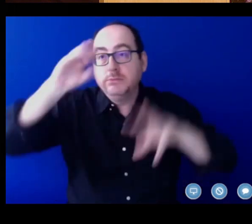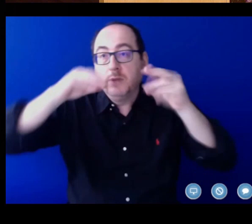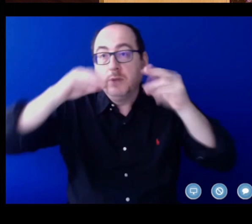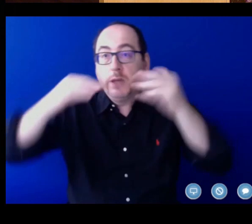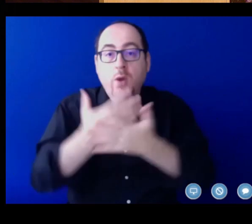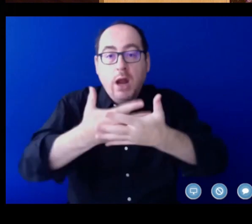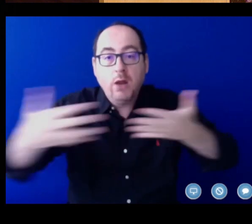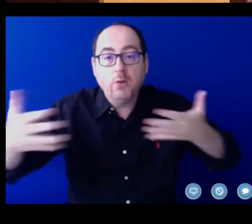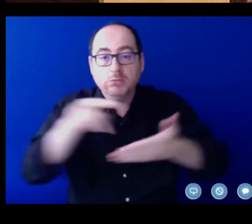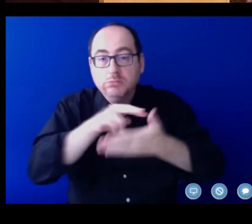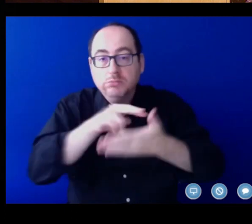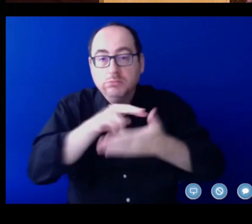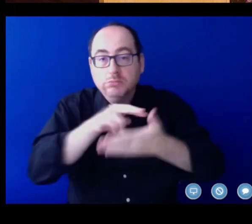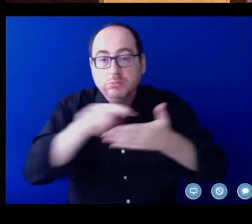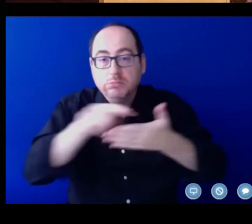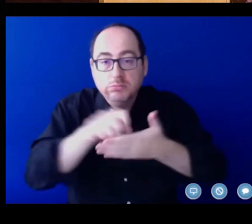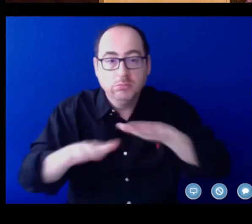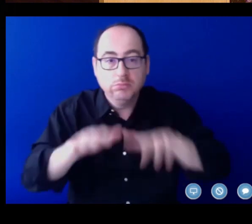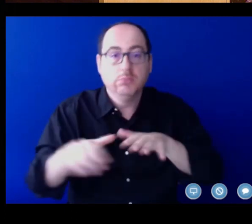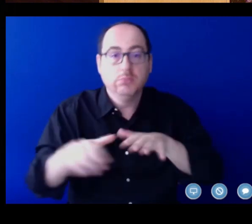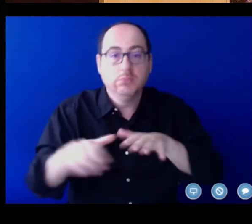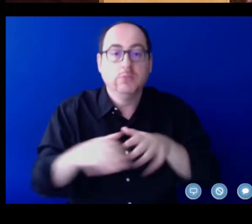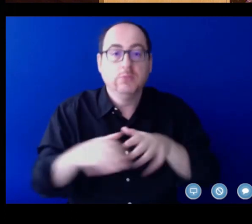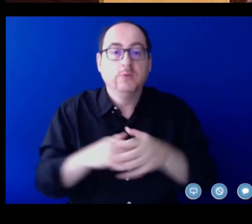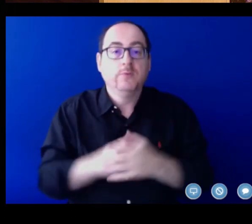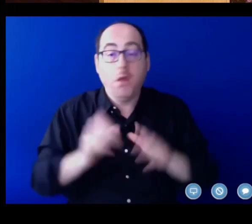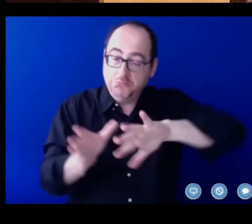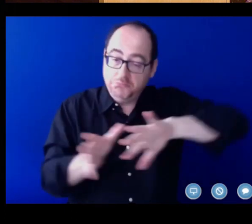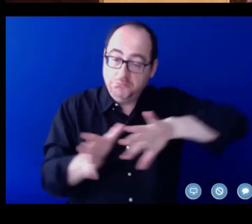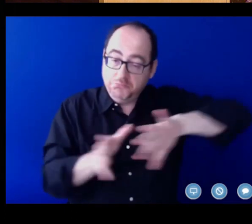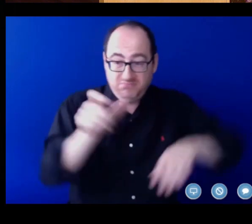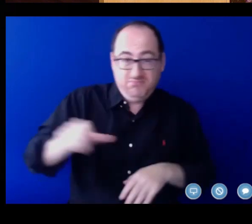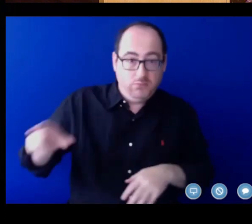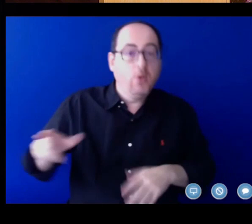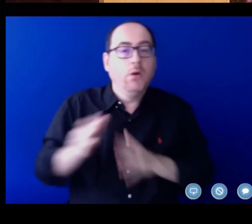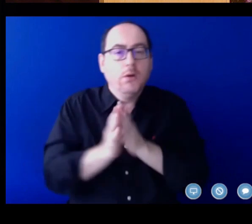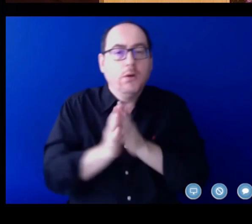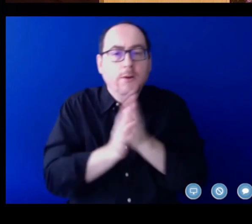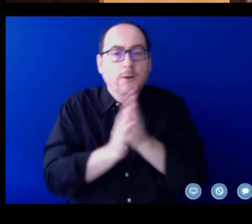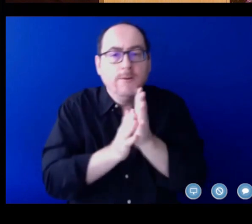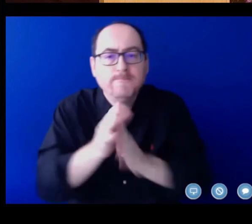that we do our best to support those aspirations and their potential.